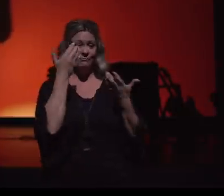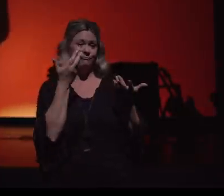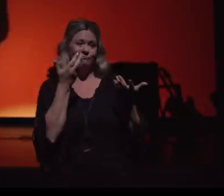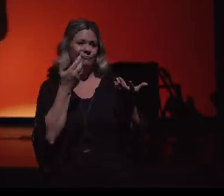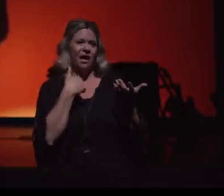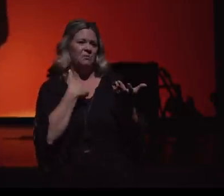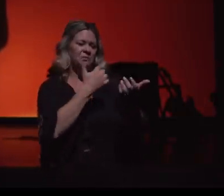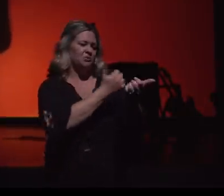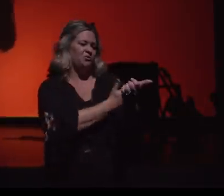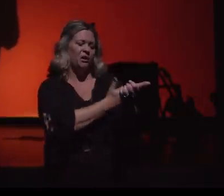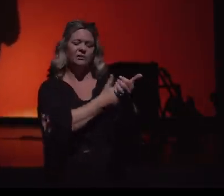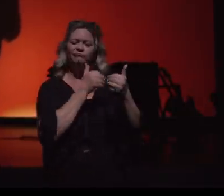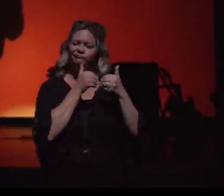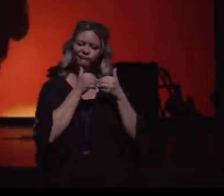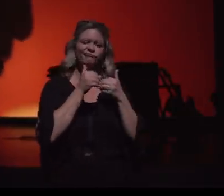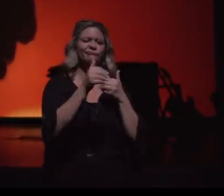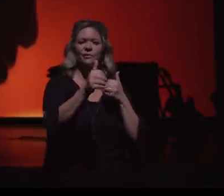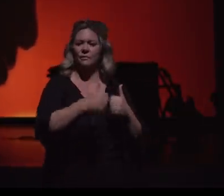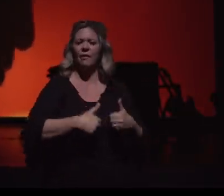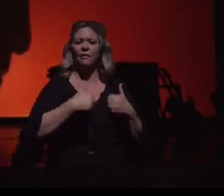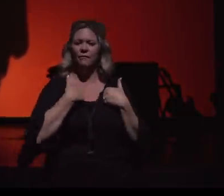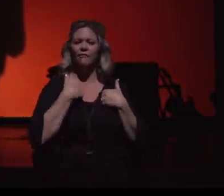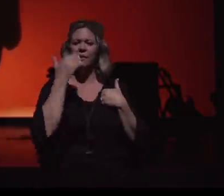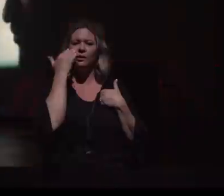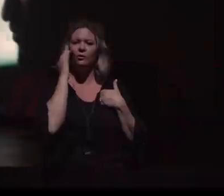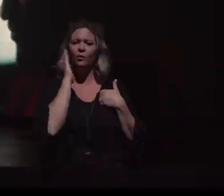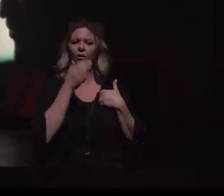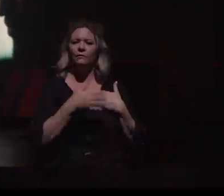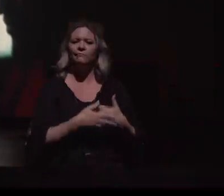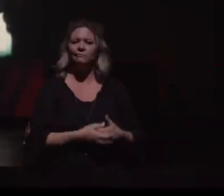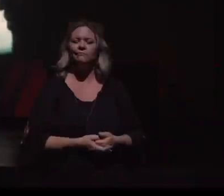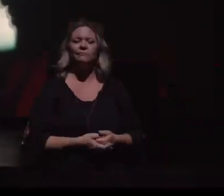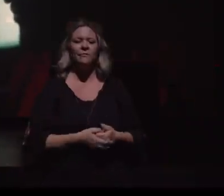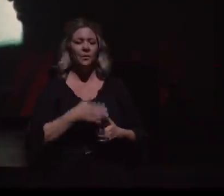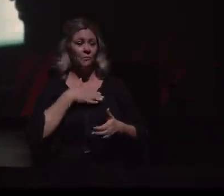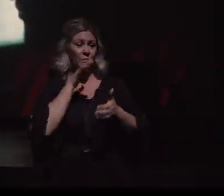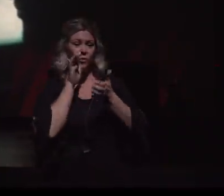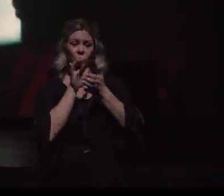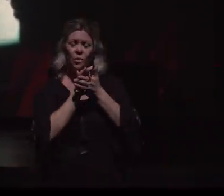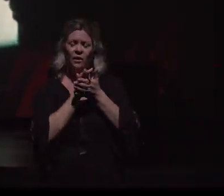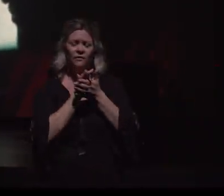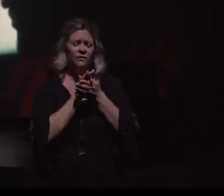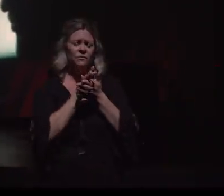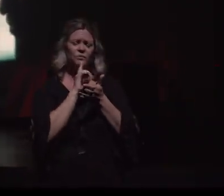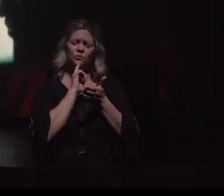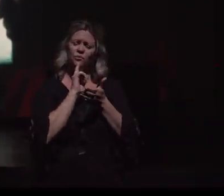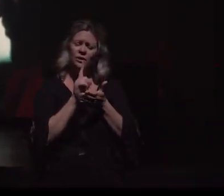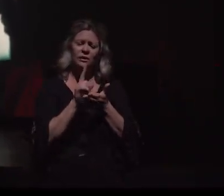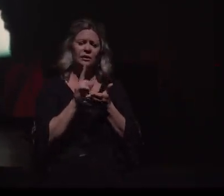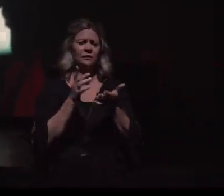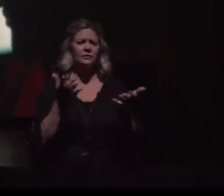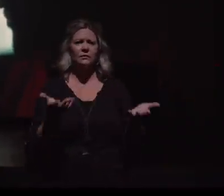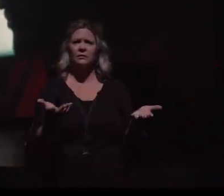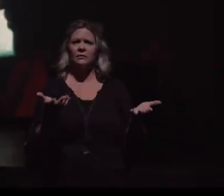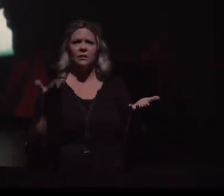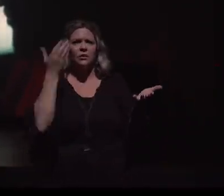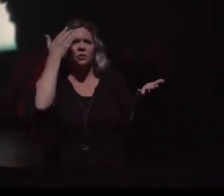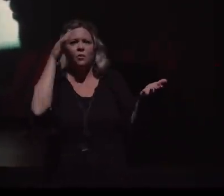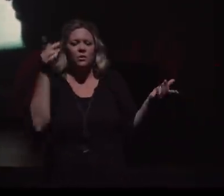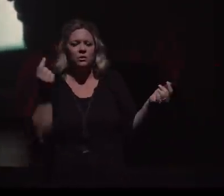on drugs for the rest of my life. So my wife was obviously at her wit's end. You